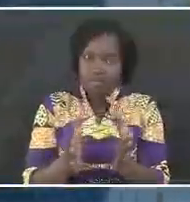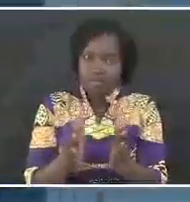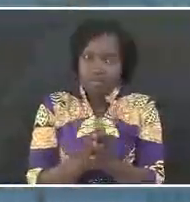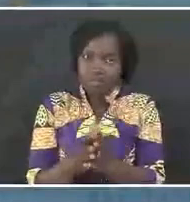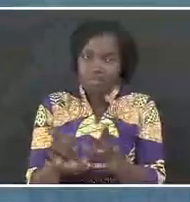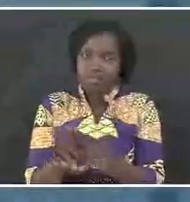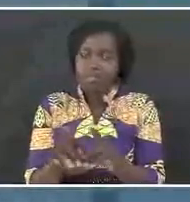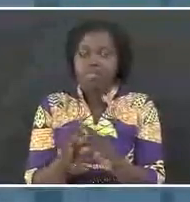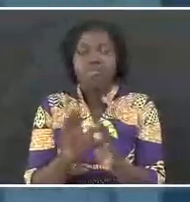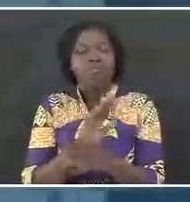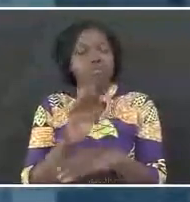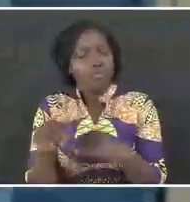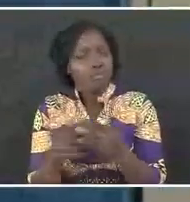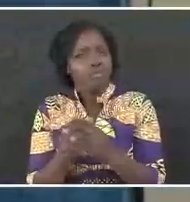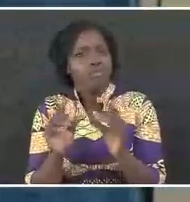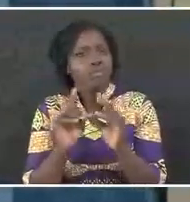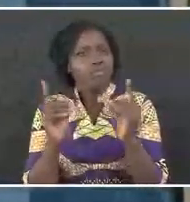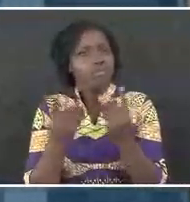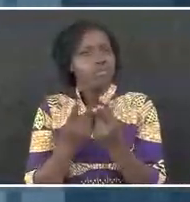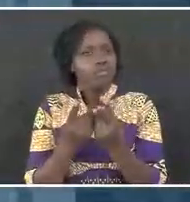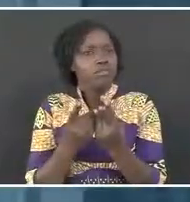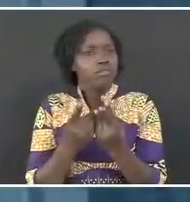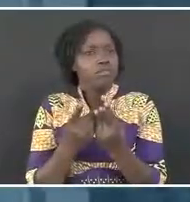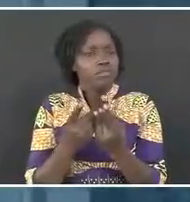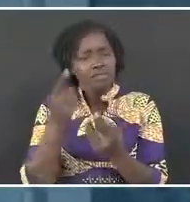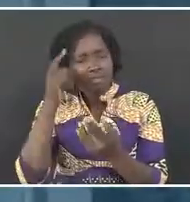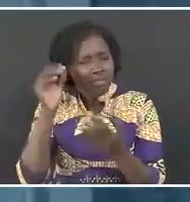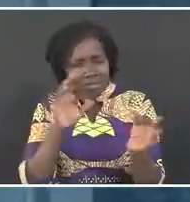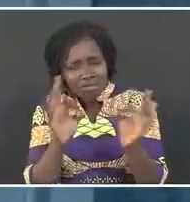be all that. Do you think that is fair?